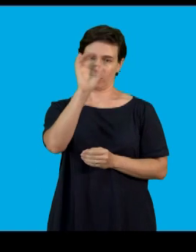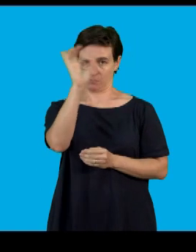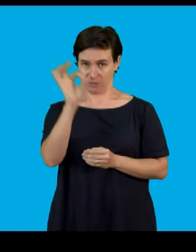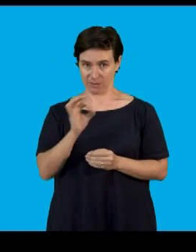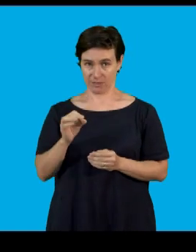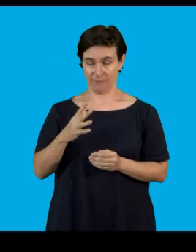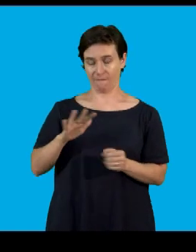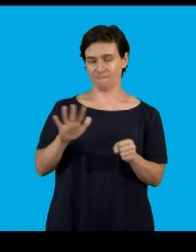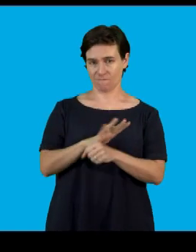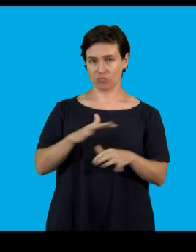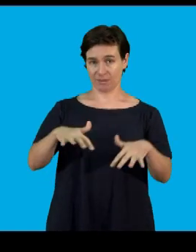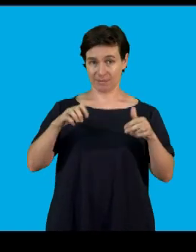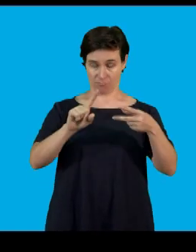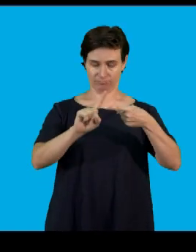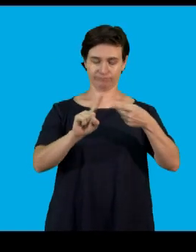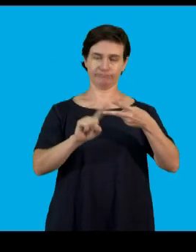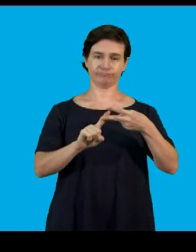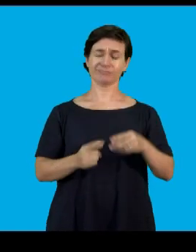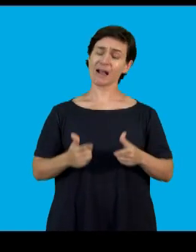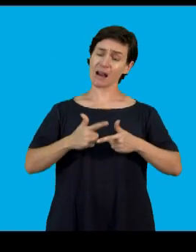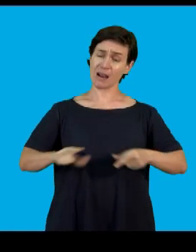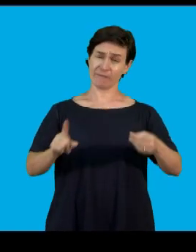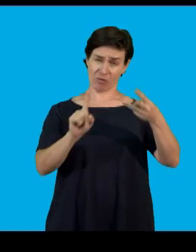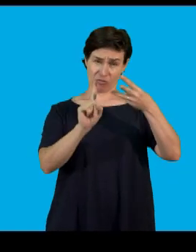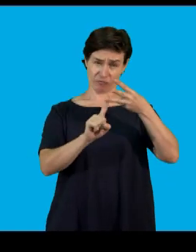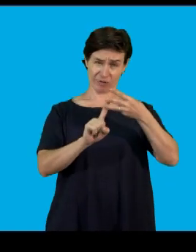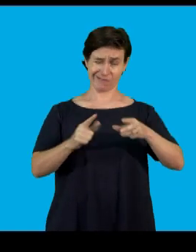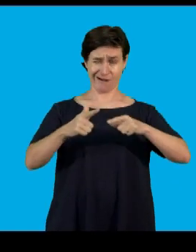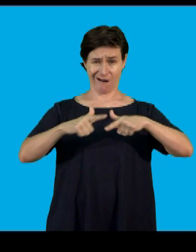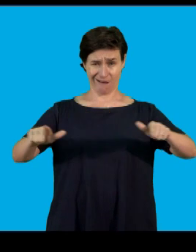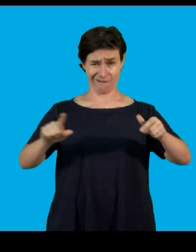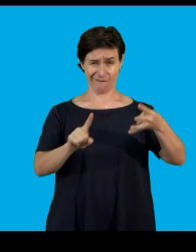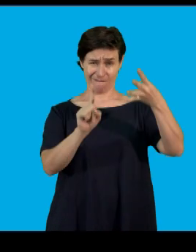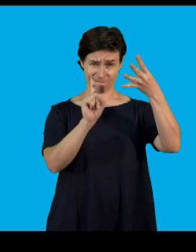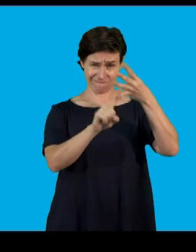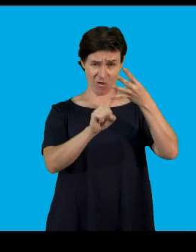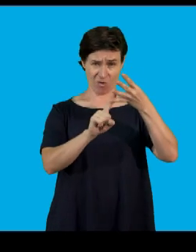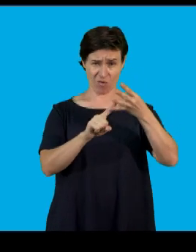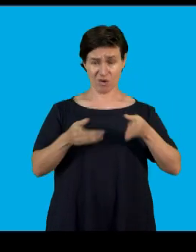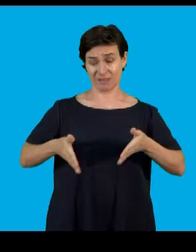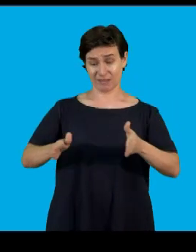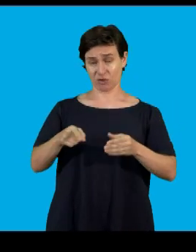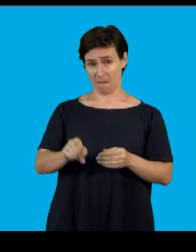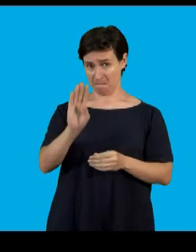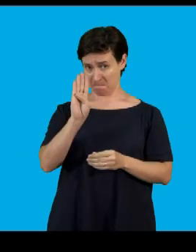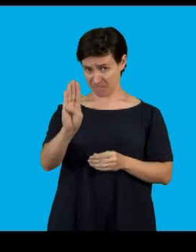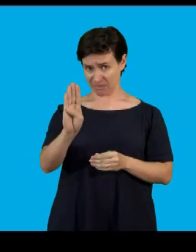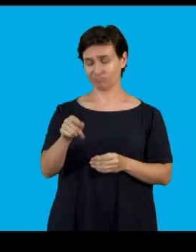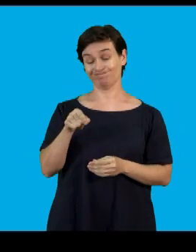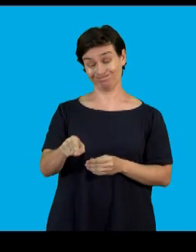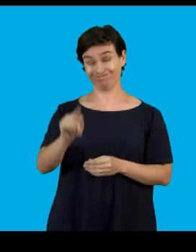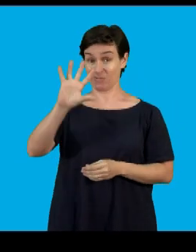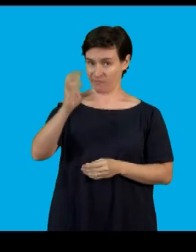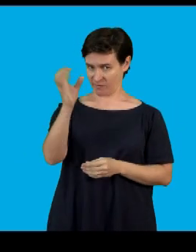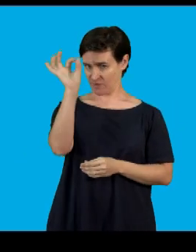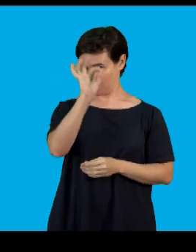the entire exam. And then level 3 and level 4 is mostly found in section B, which consists of 50%